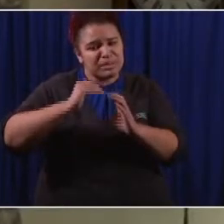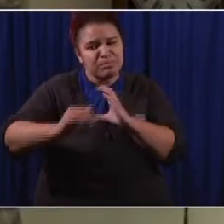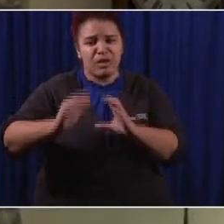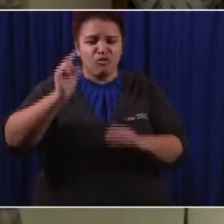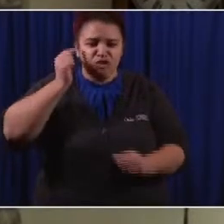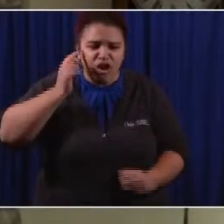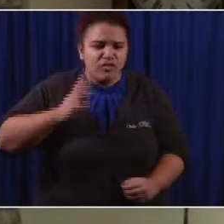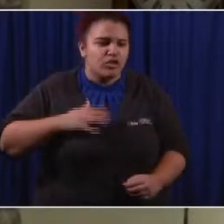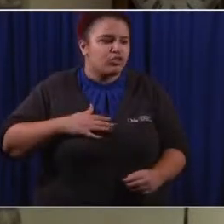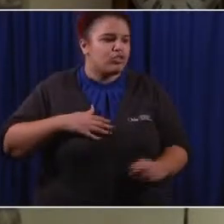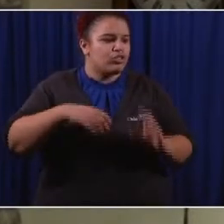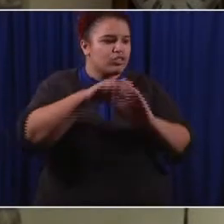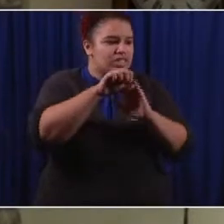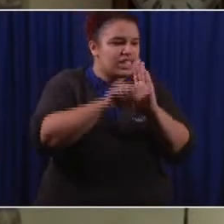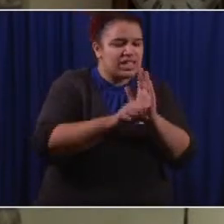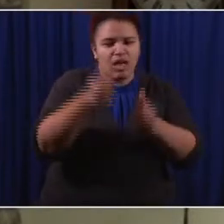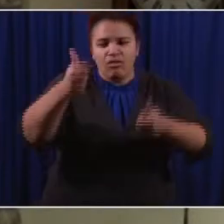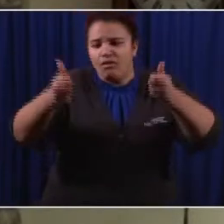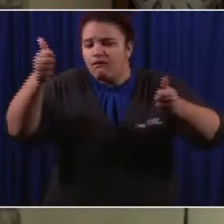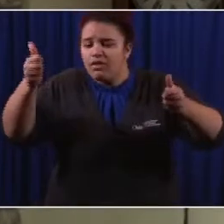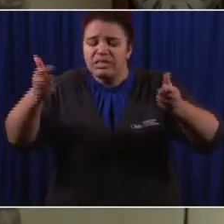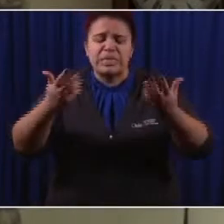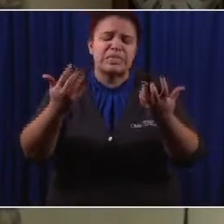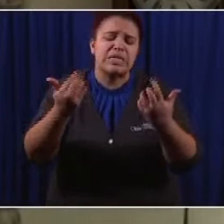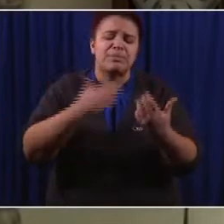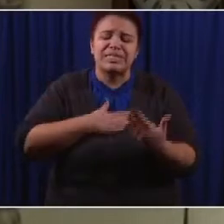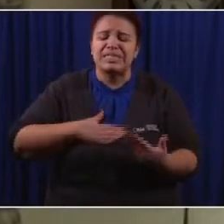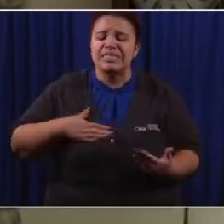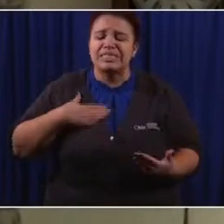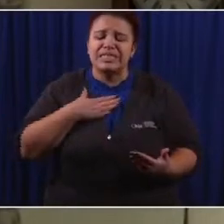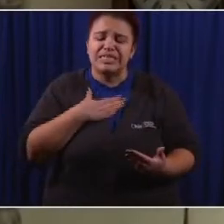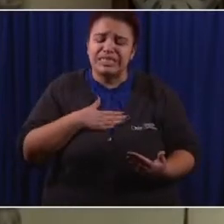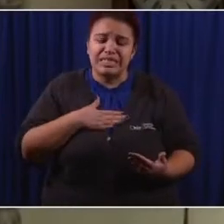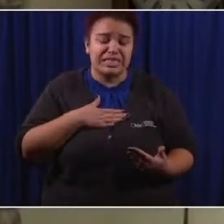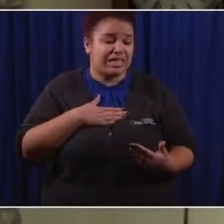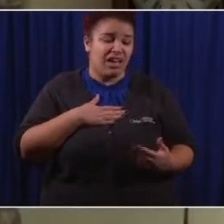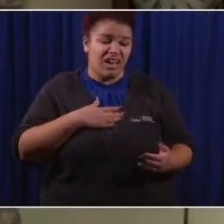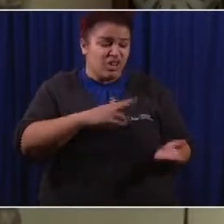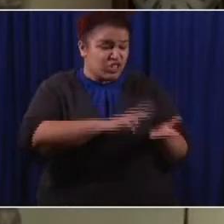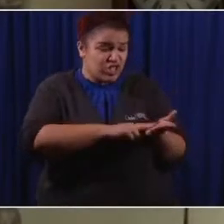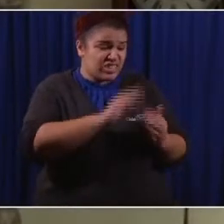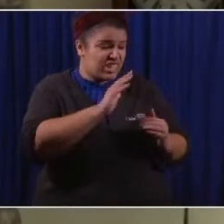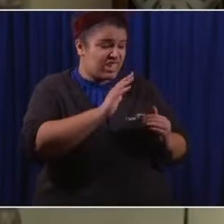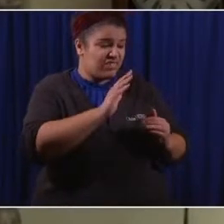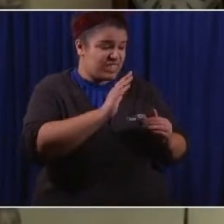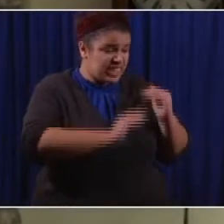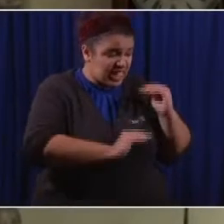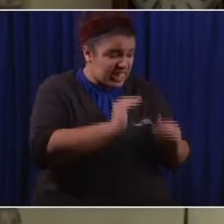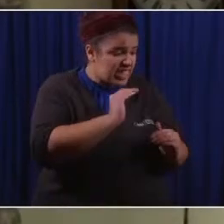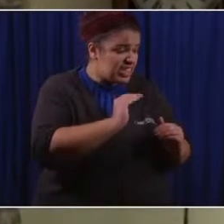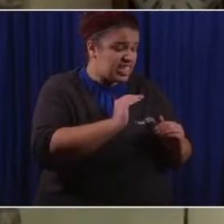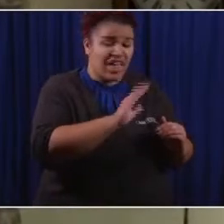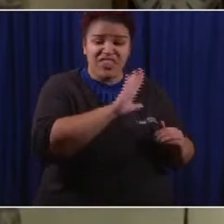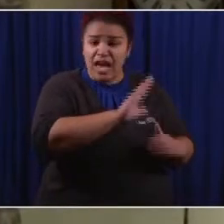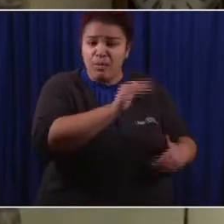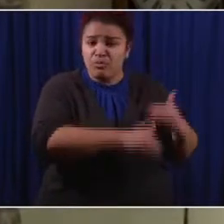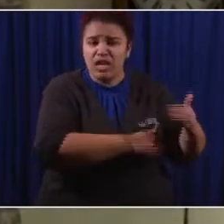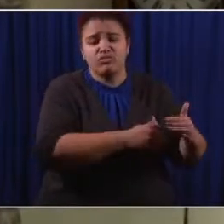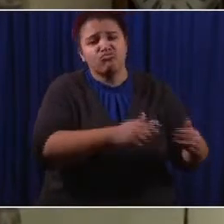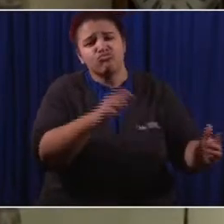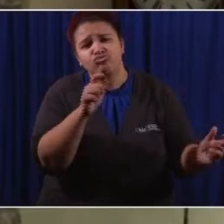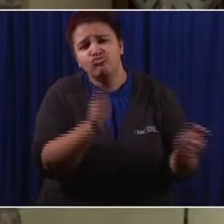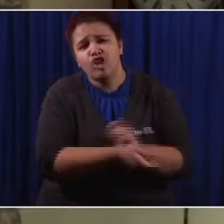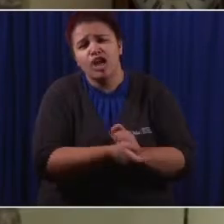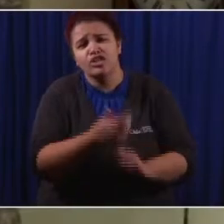agencies asking to see some change in how nursing facilities are handling COVID-19. In this viewer's words, she asks,